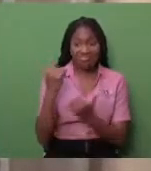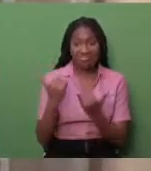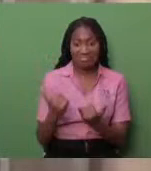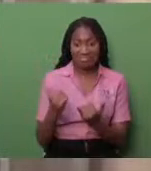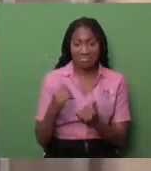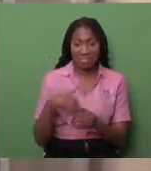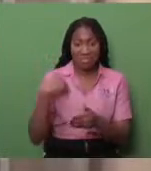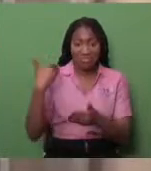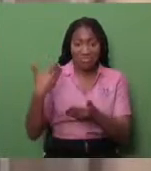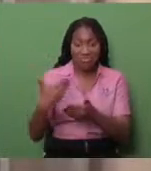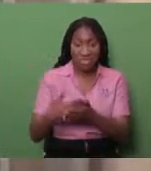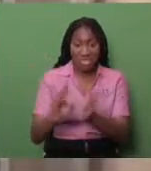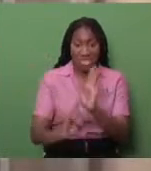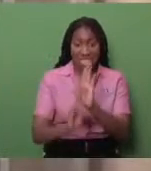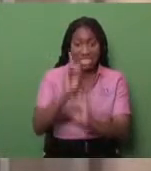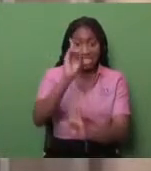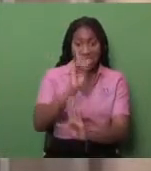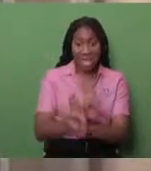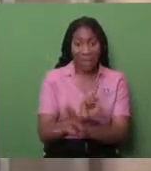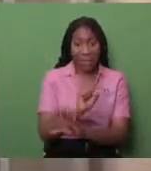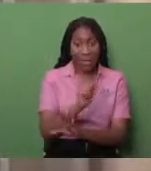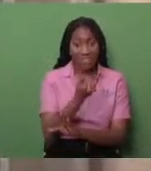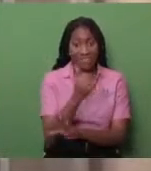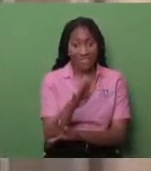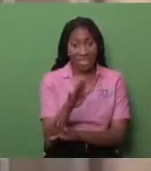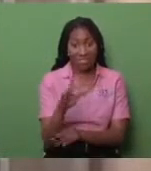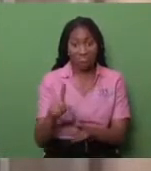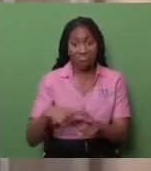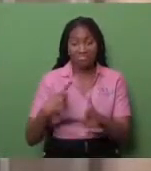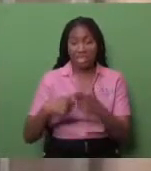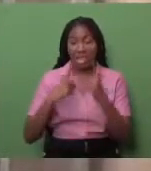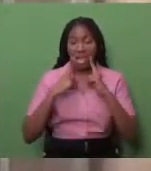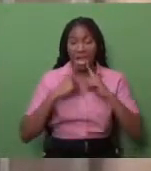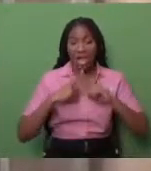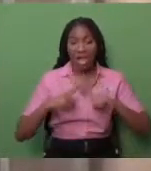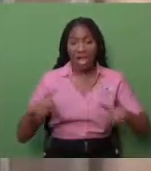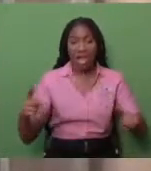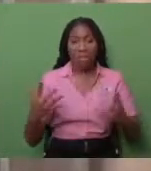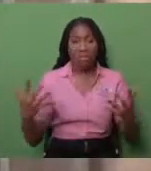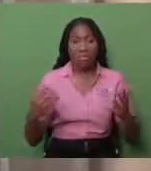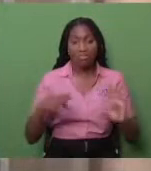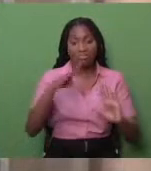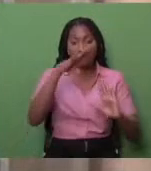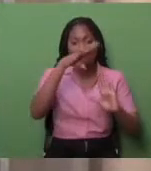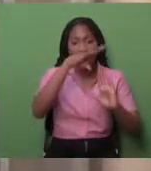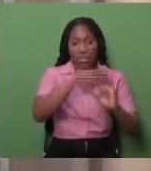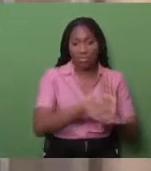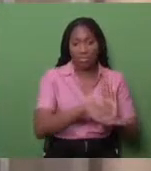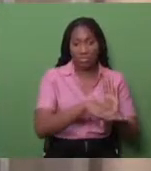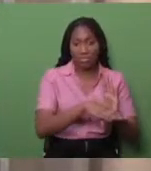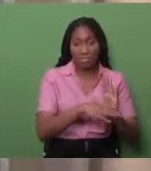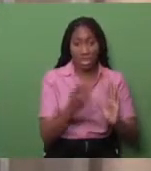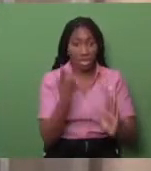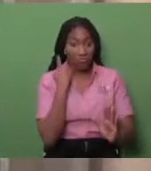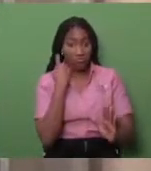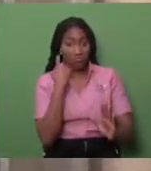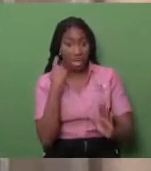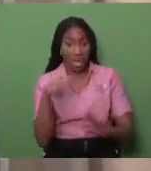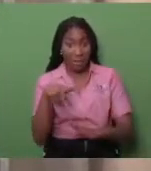2015, Standard & Poor's announced an immediate drop in the country's credit ratings. It just came in